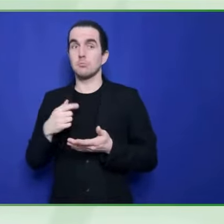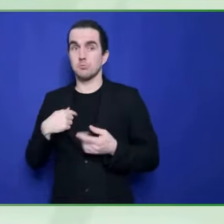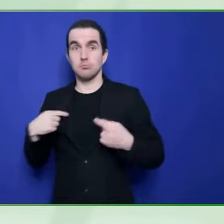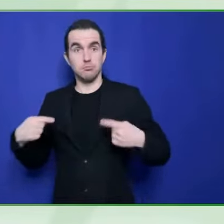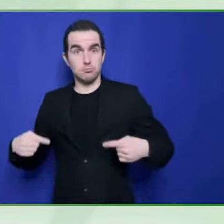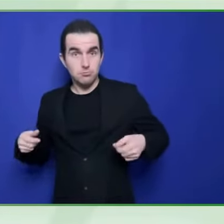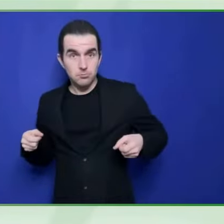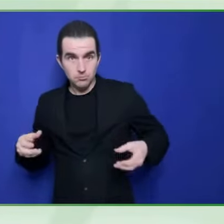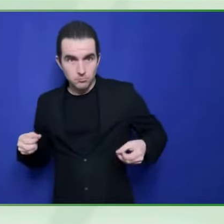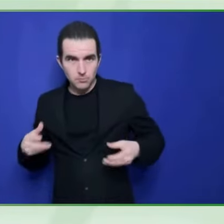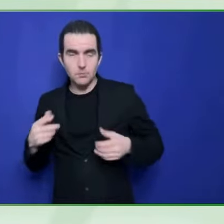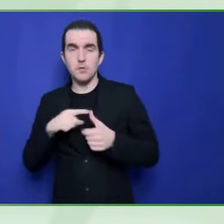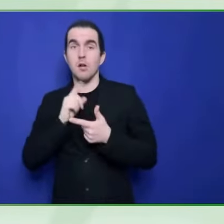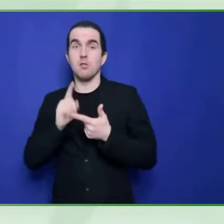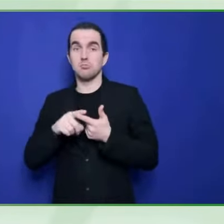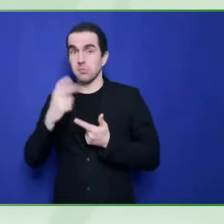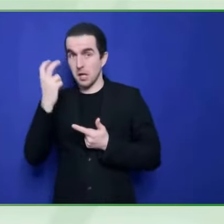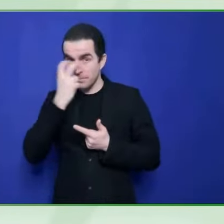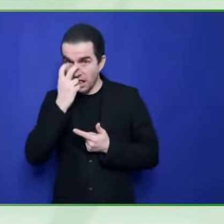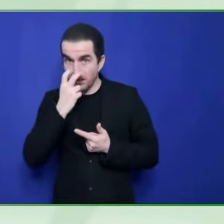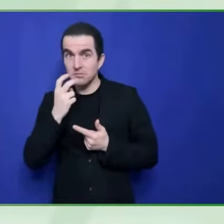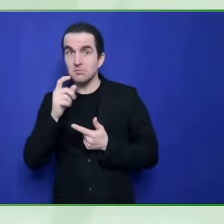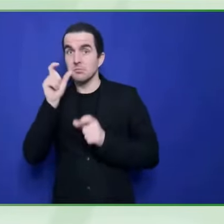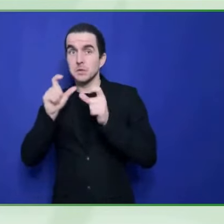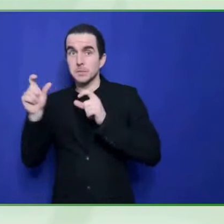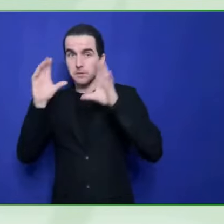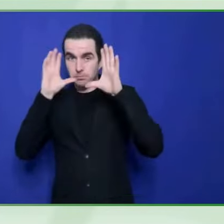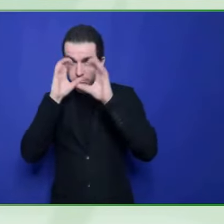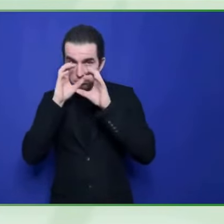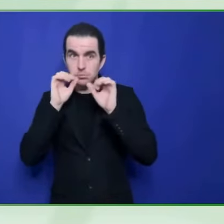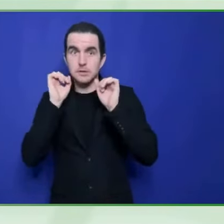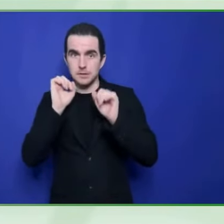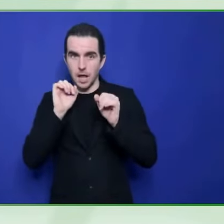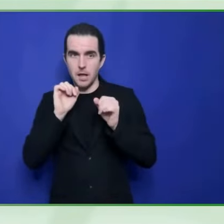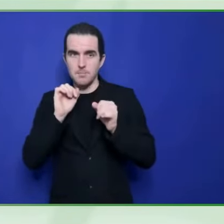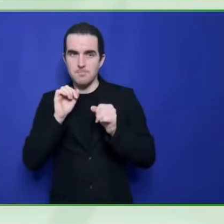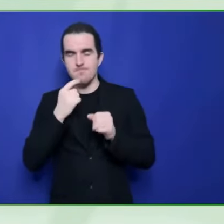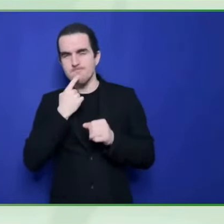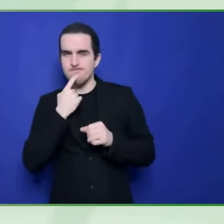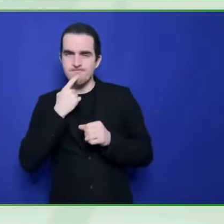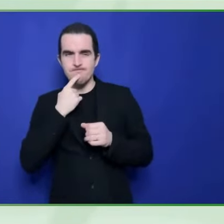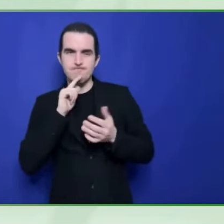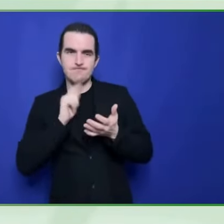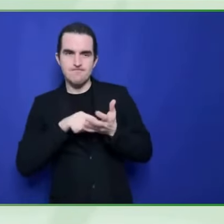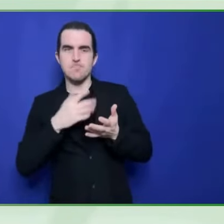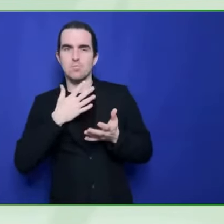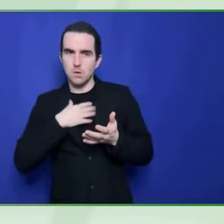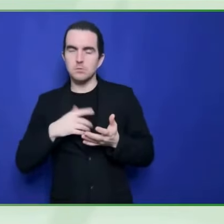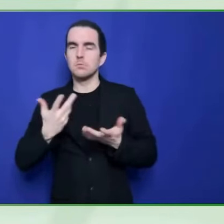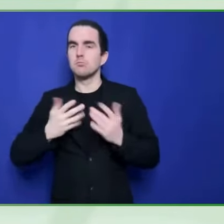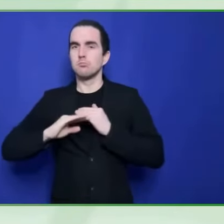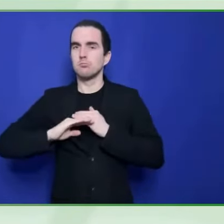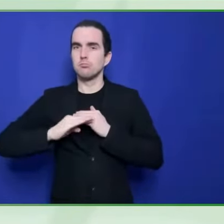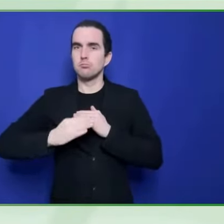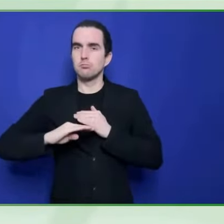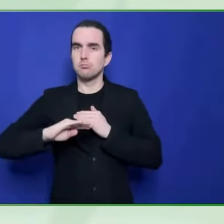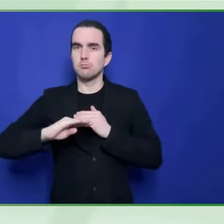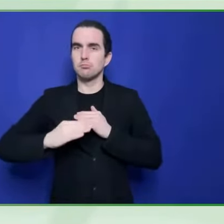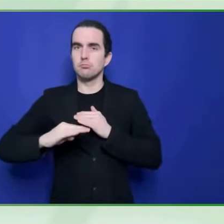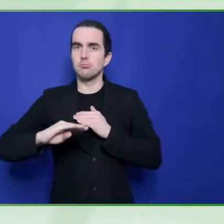on the ground, as opposed to foregrounding the elevation changes. Next slide, please.